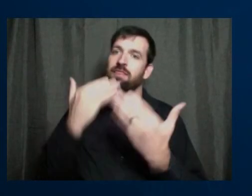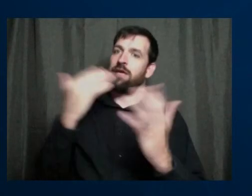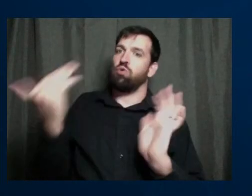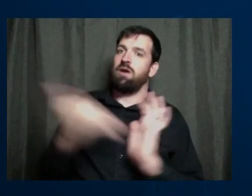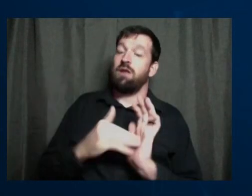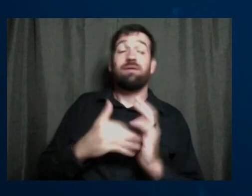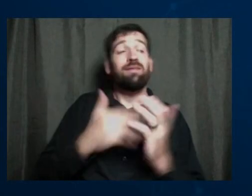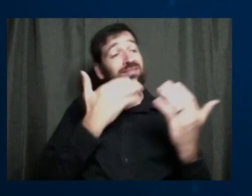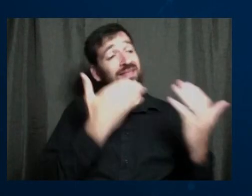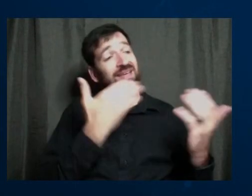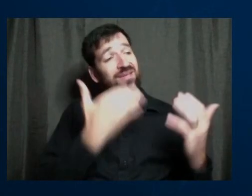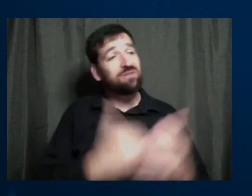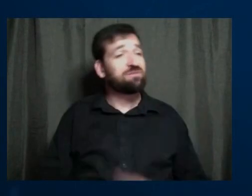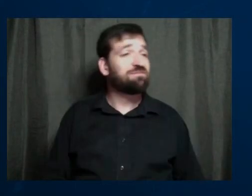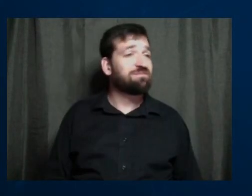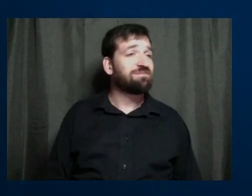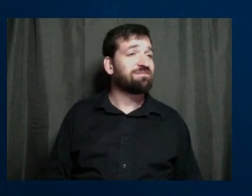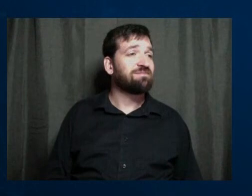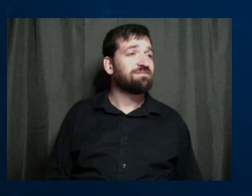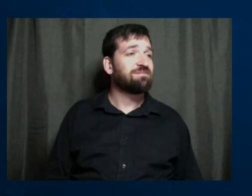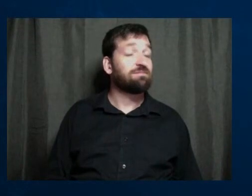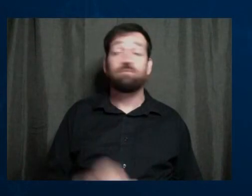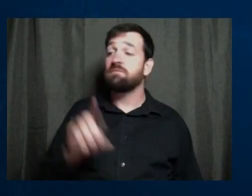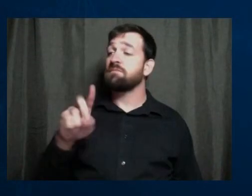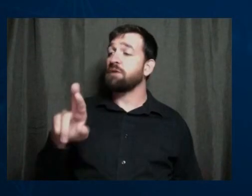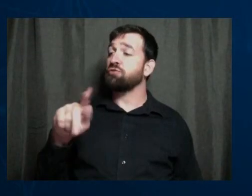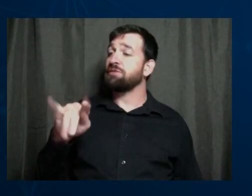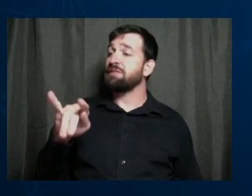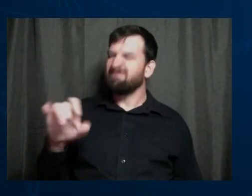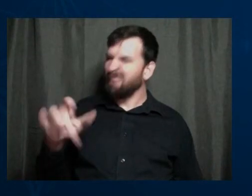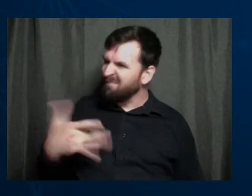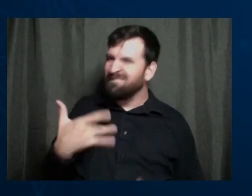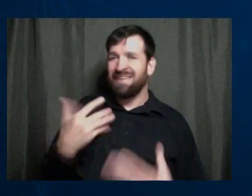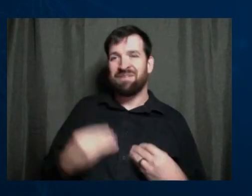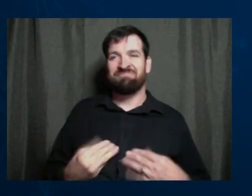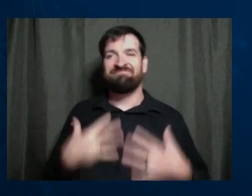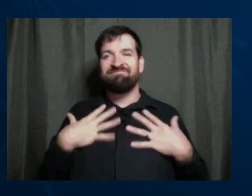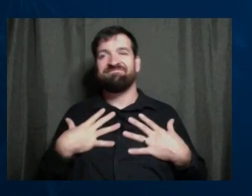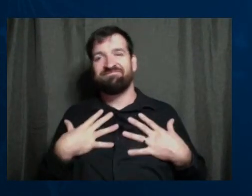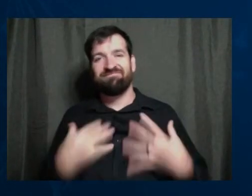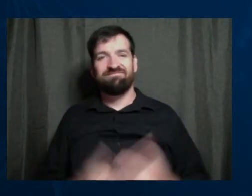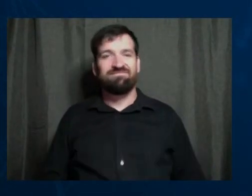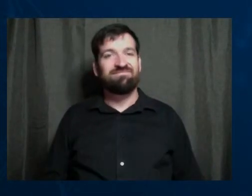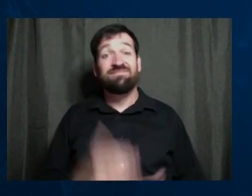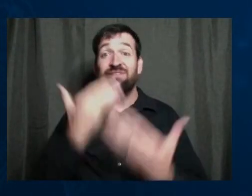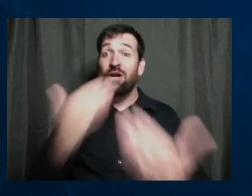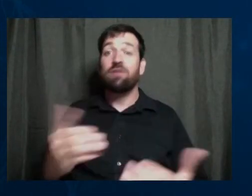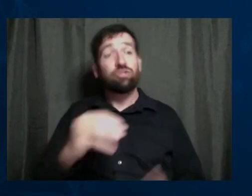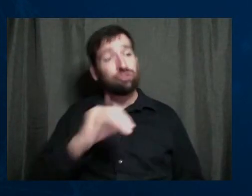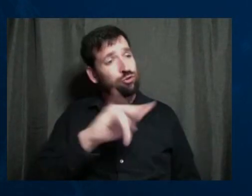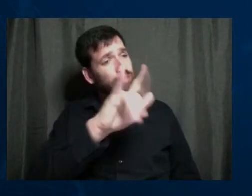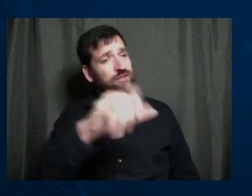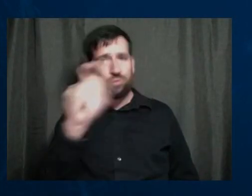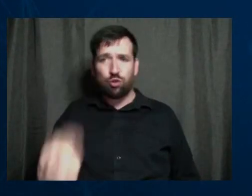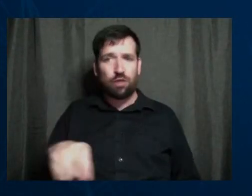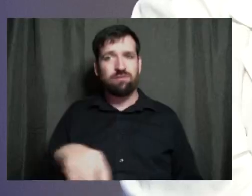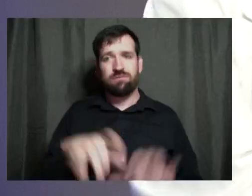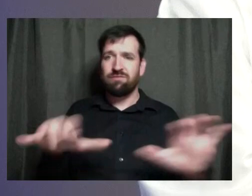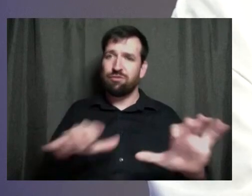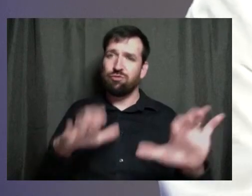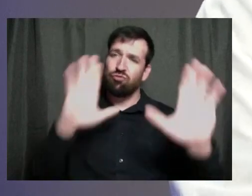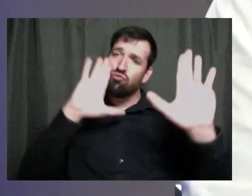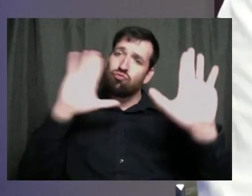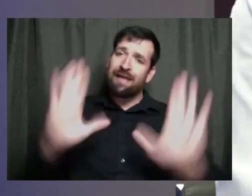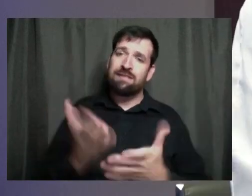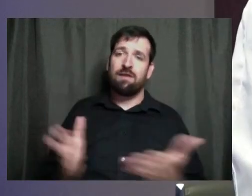you. Thank Dr. you. Stites. That makes me feel warm and fuzzy. Good. Judy, you should, because you do great stuff, and our